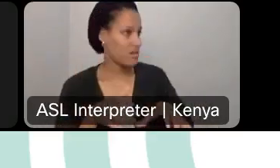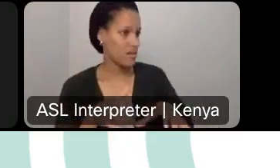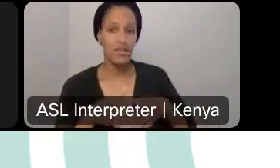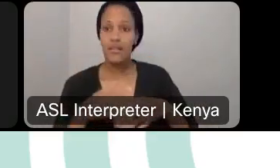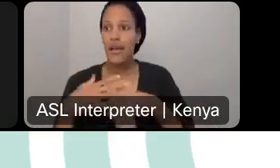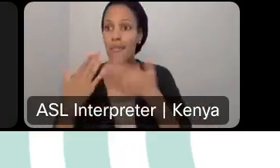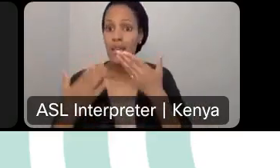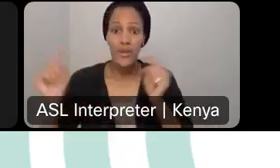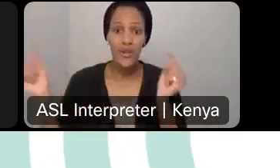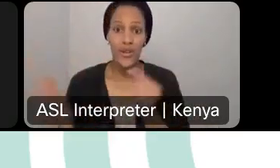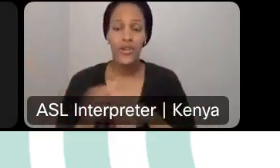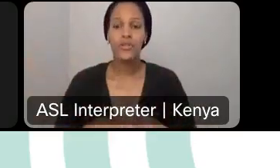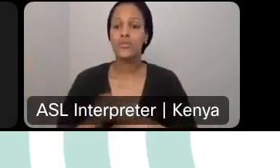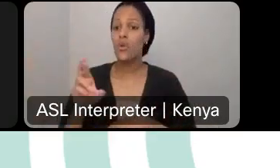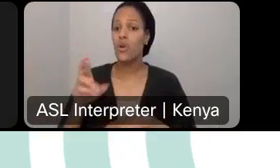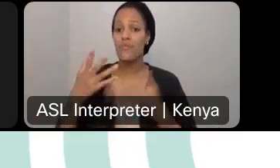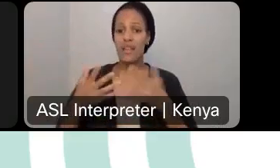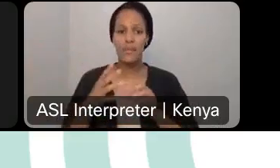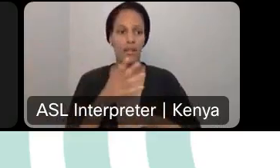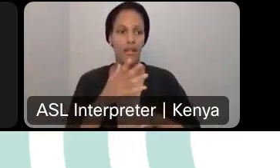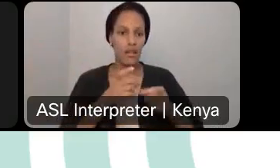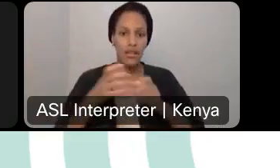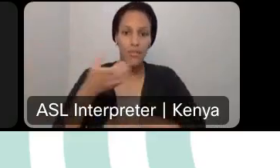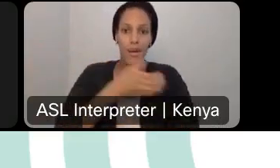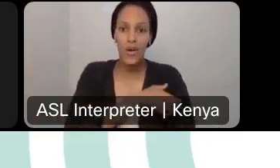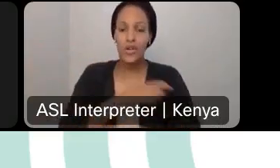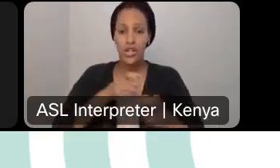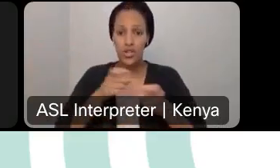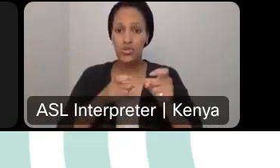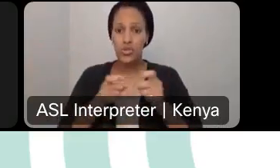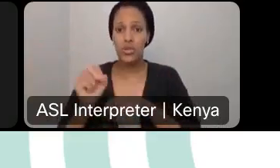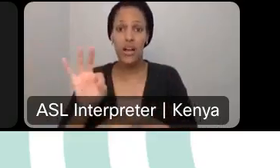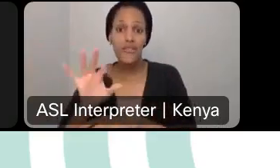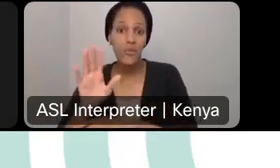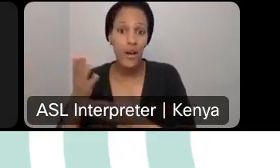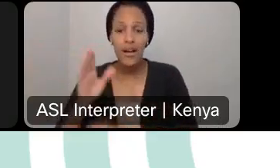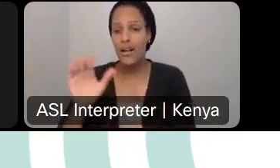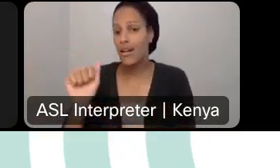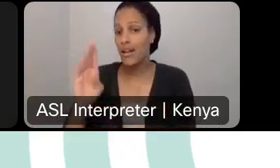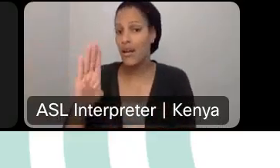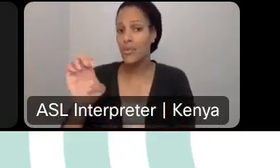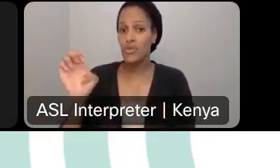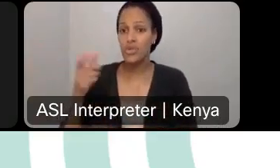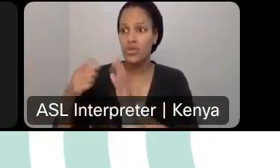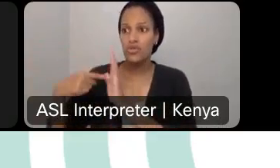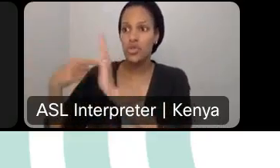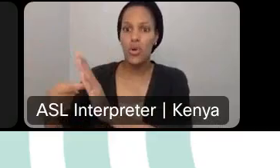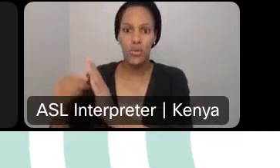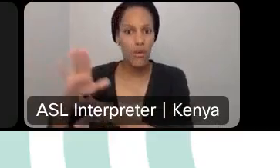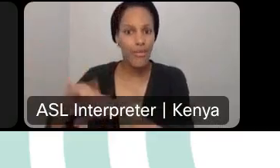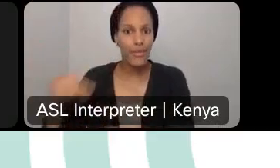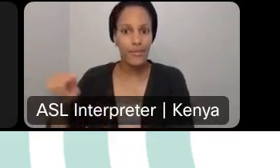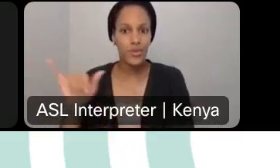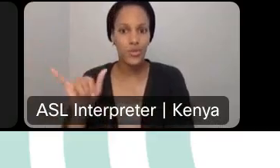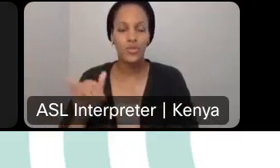may replicate the power and control dynamics of abuse. We need services and environments